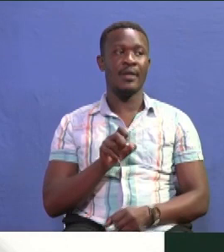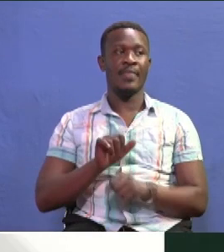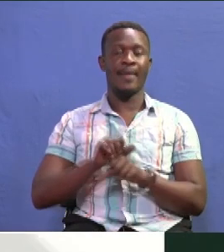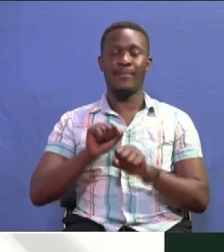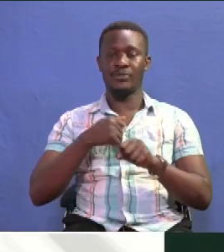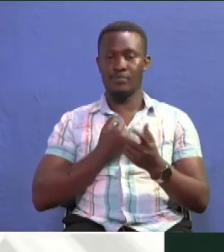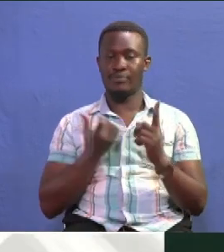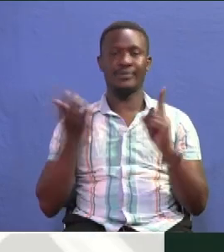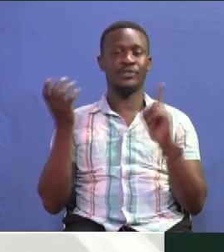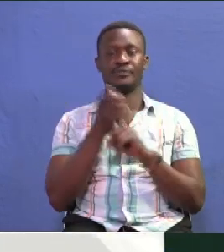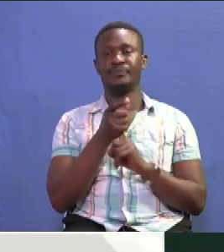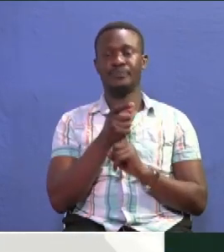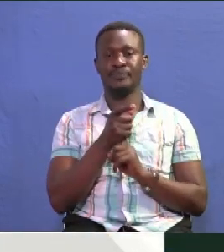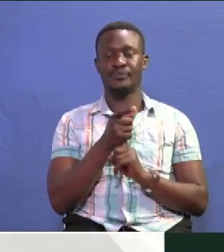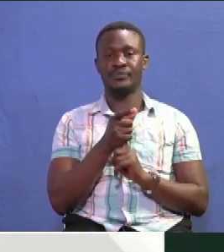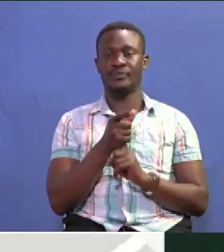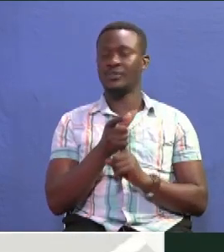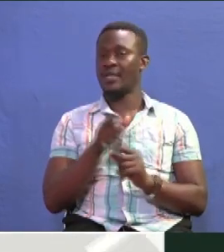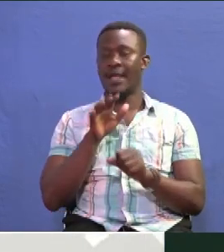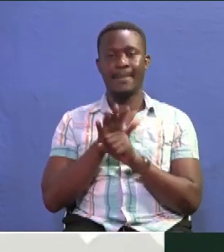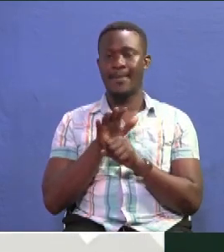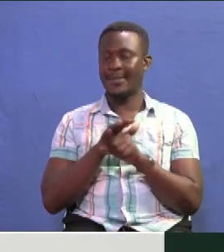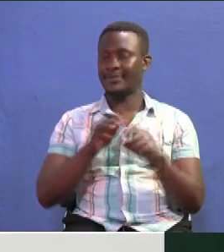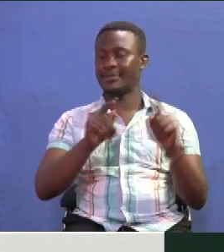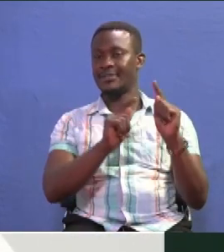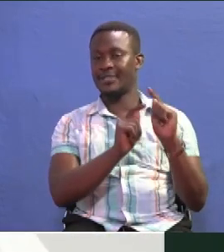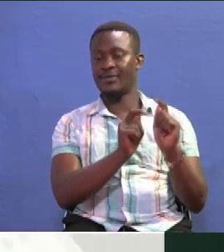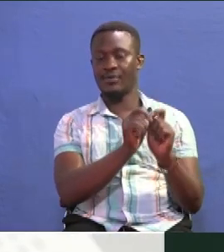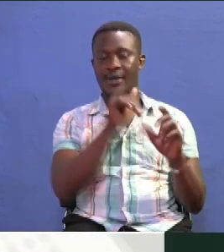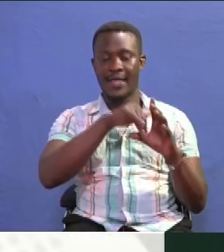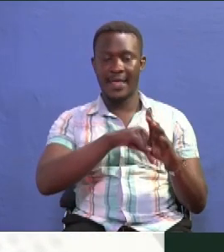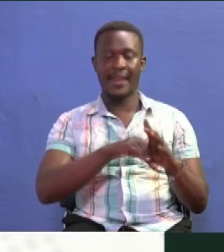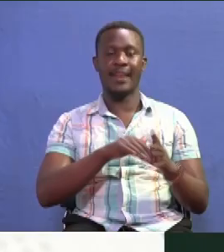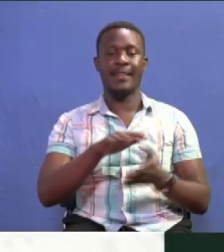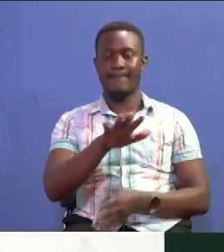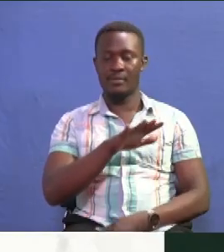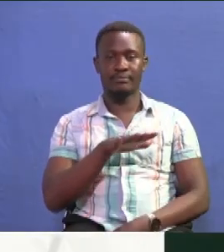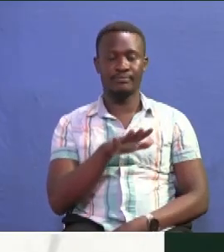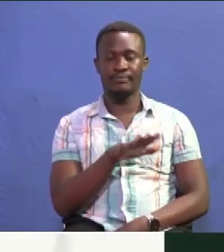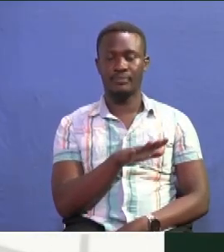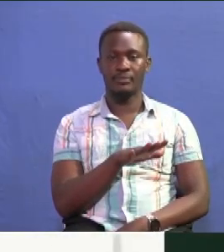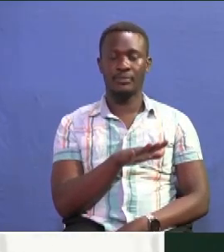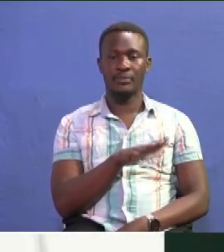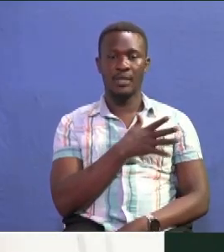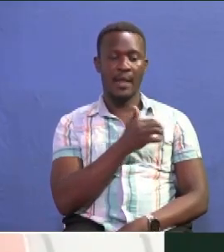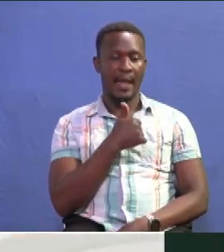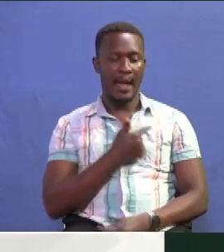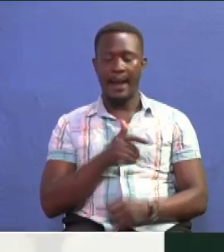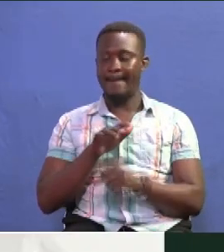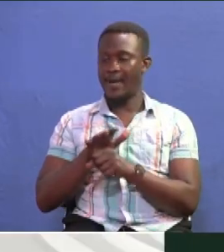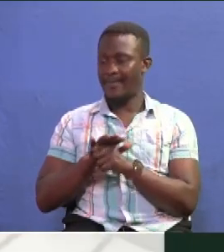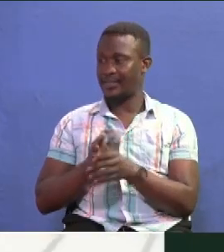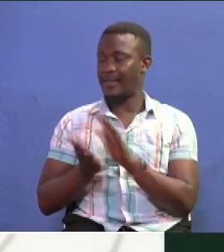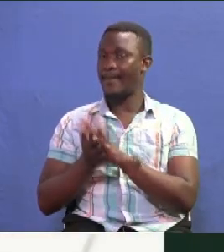be achieved, the many talents within our students, and the much that